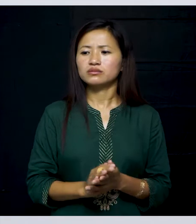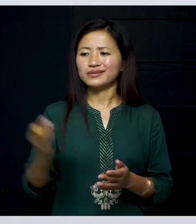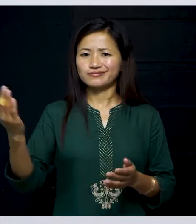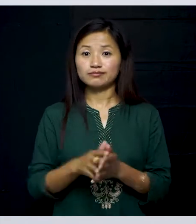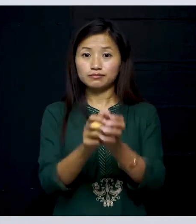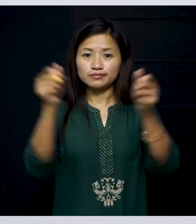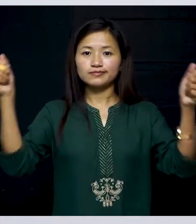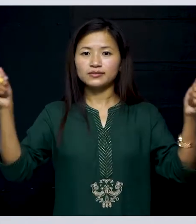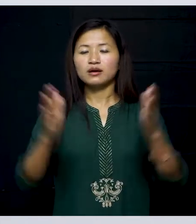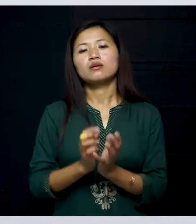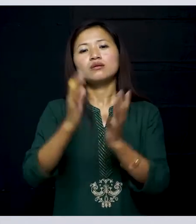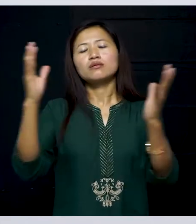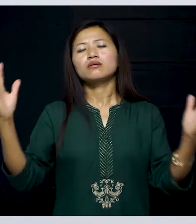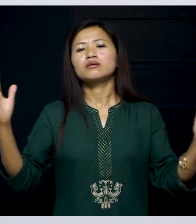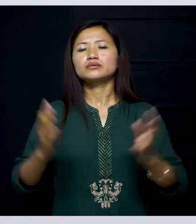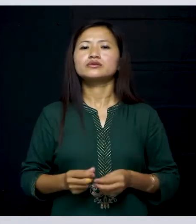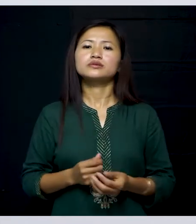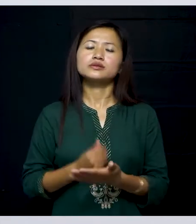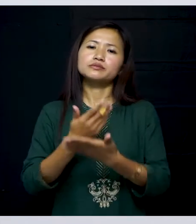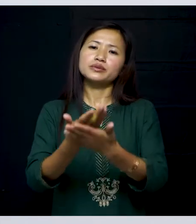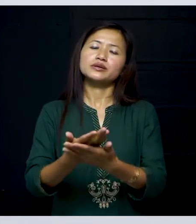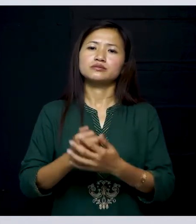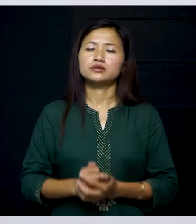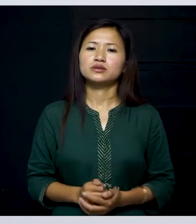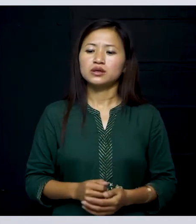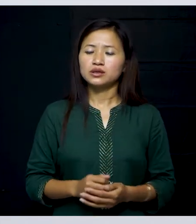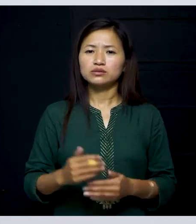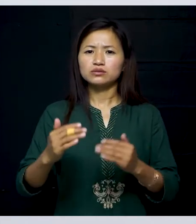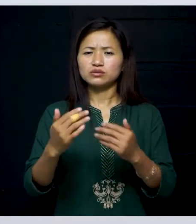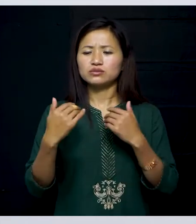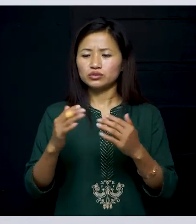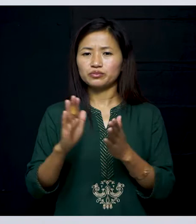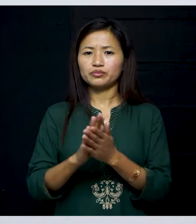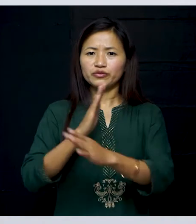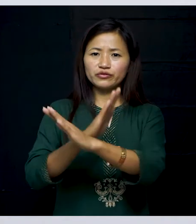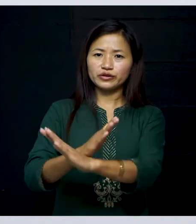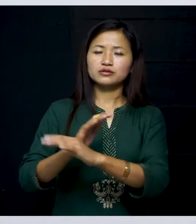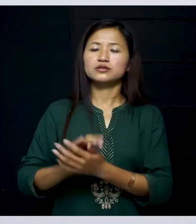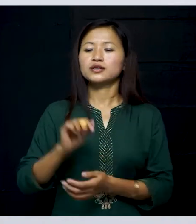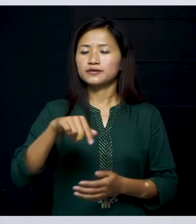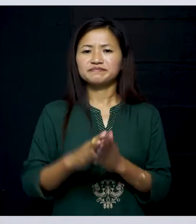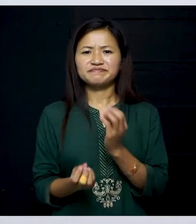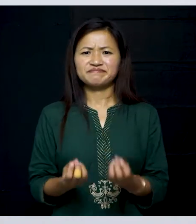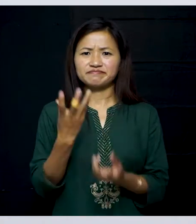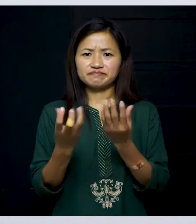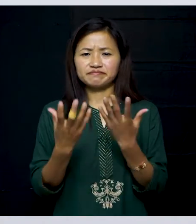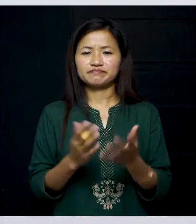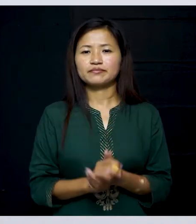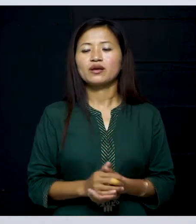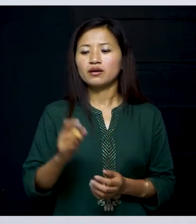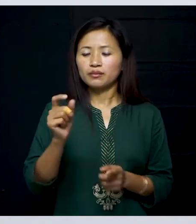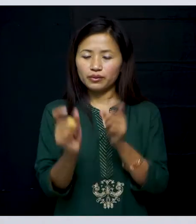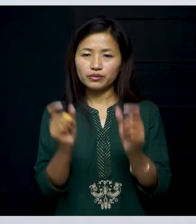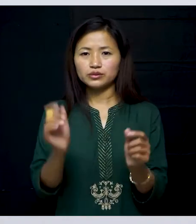know that a lot of money is spent in order to prevent fire. and there people are still working